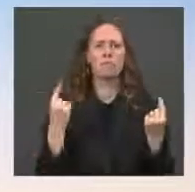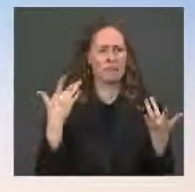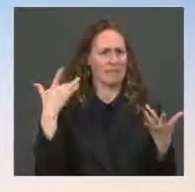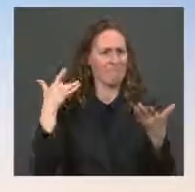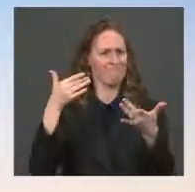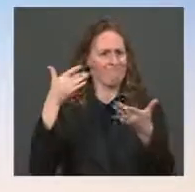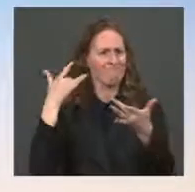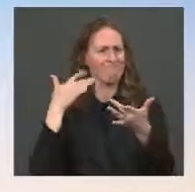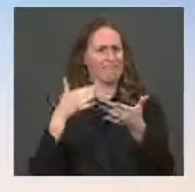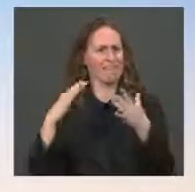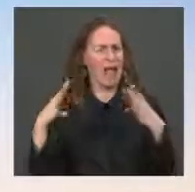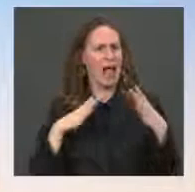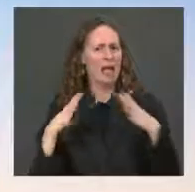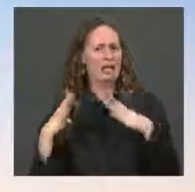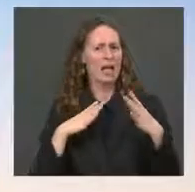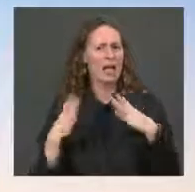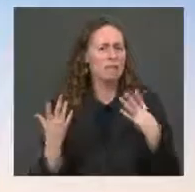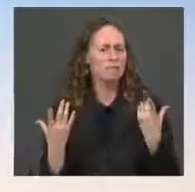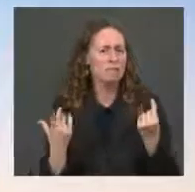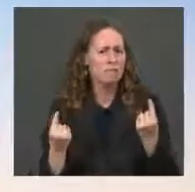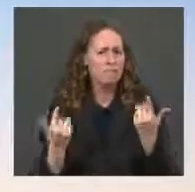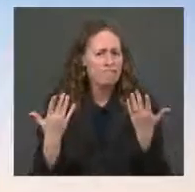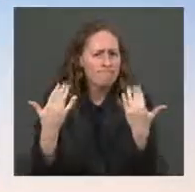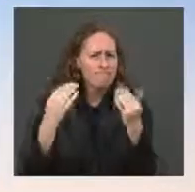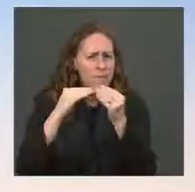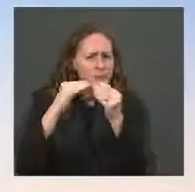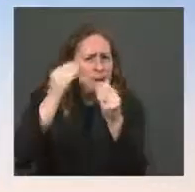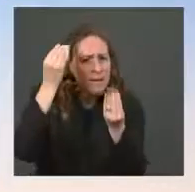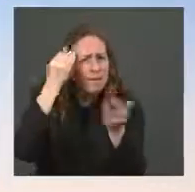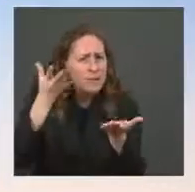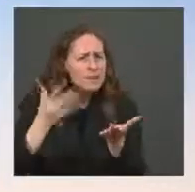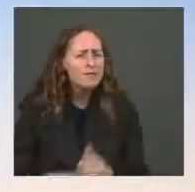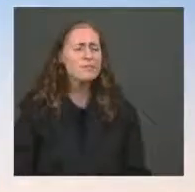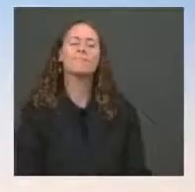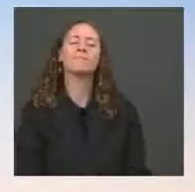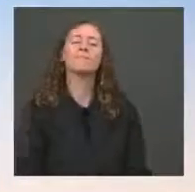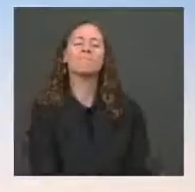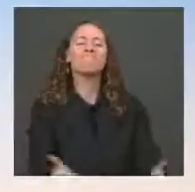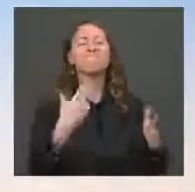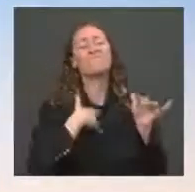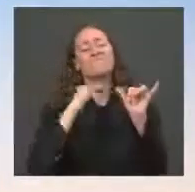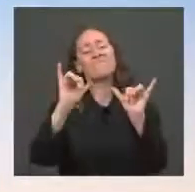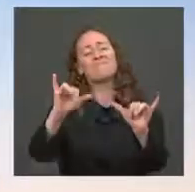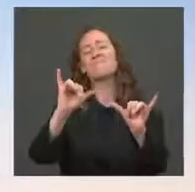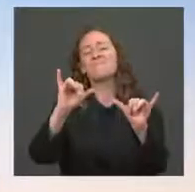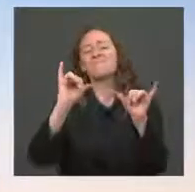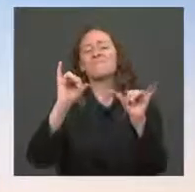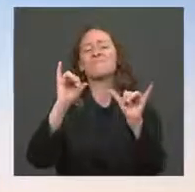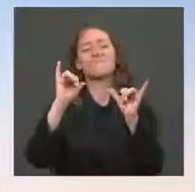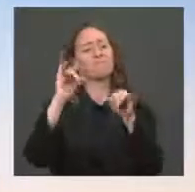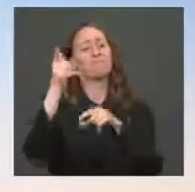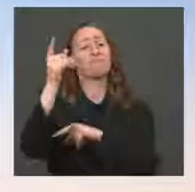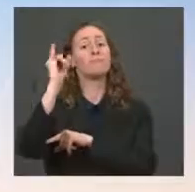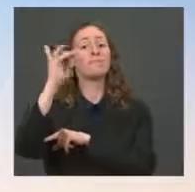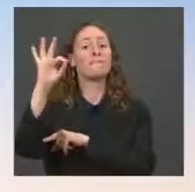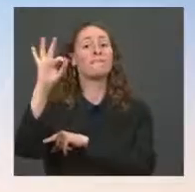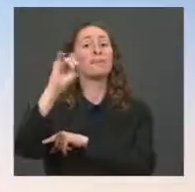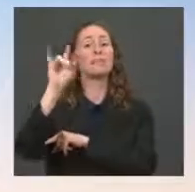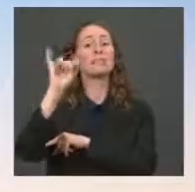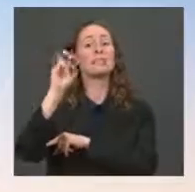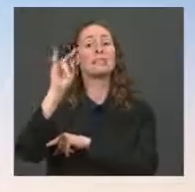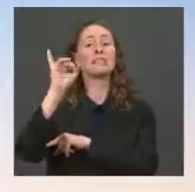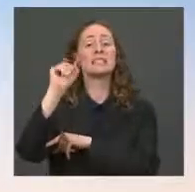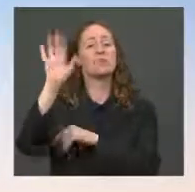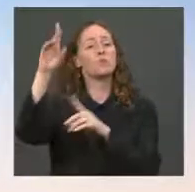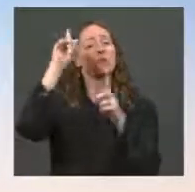What can you tell us about that? So I said something similar in August, so did Jeff Zients, about our desire to work through these working